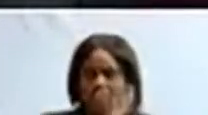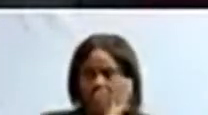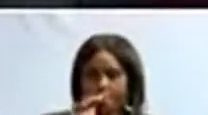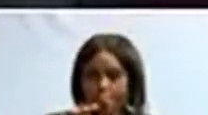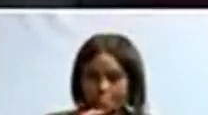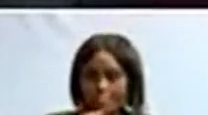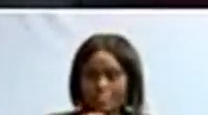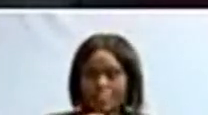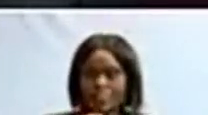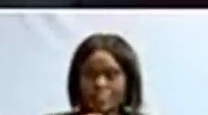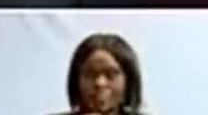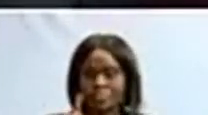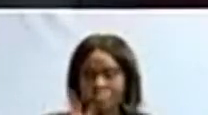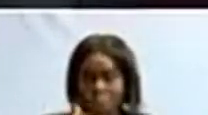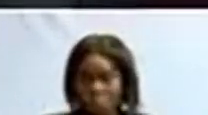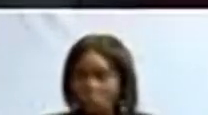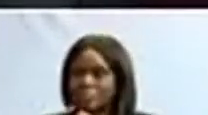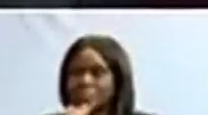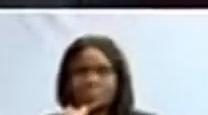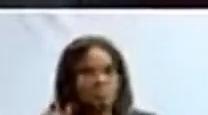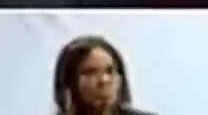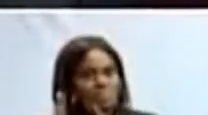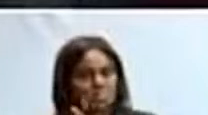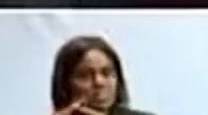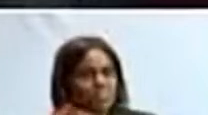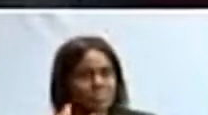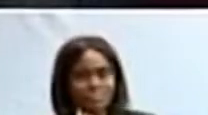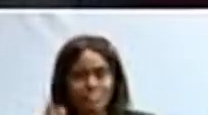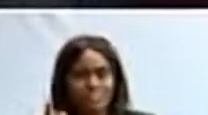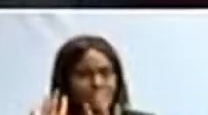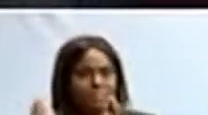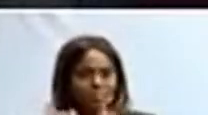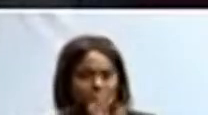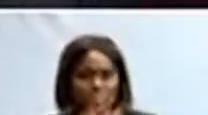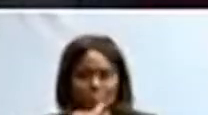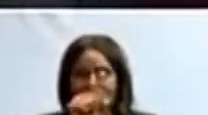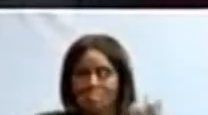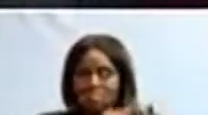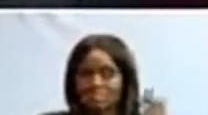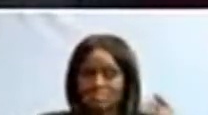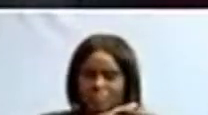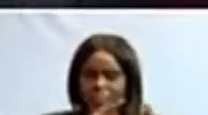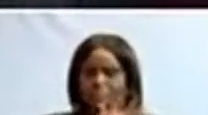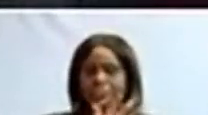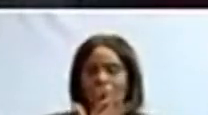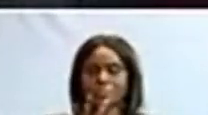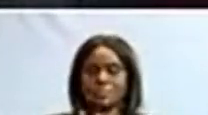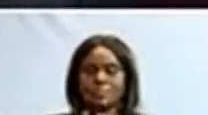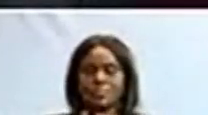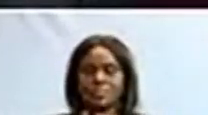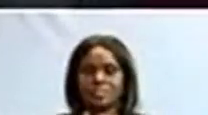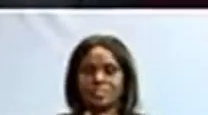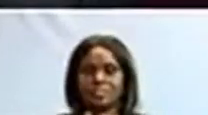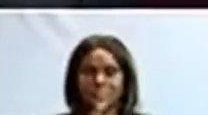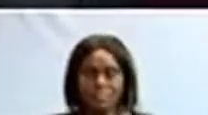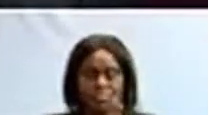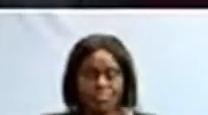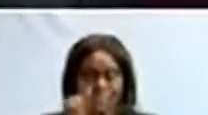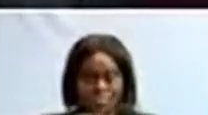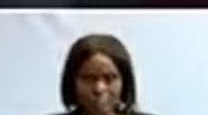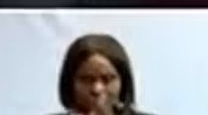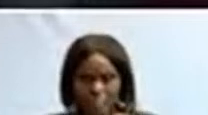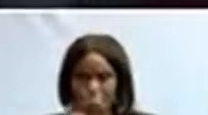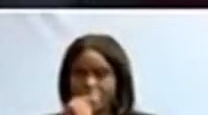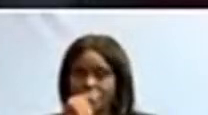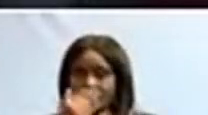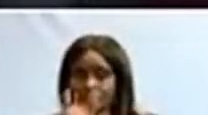8,500. You've not crossed that one. What you crossed is a different thing. Then later down, that's when